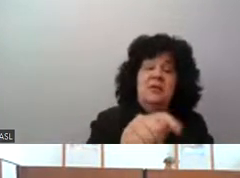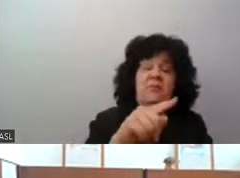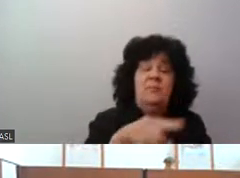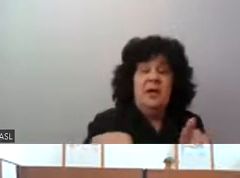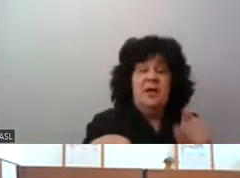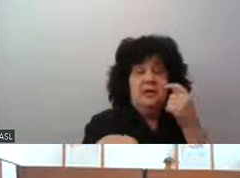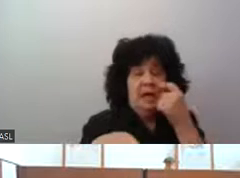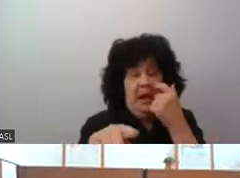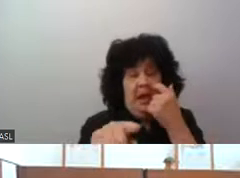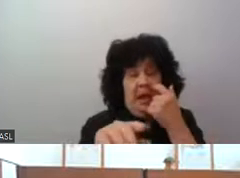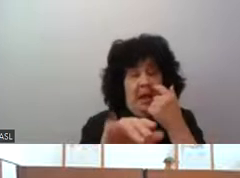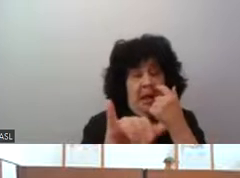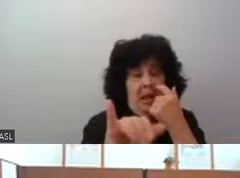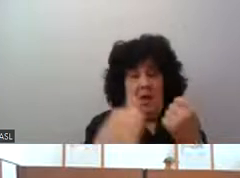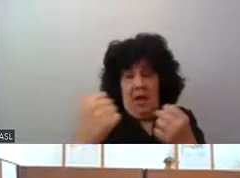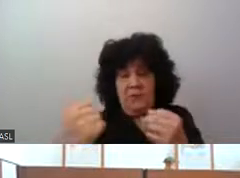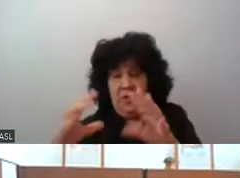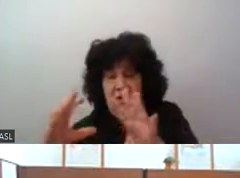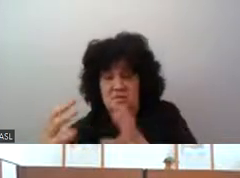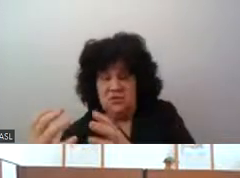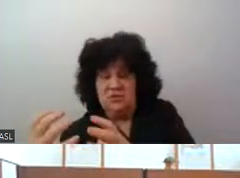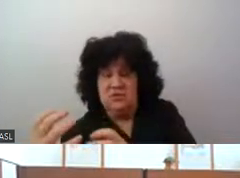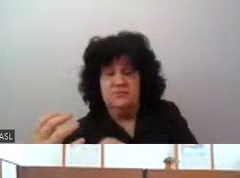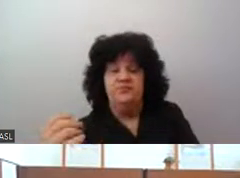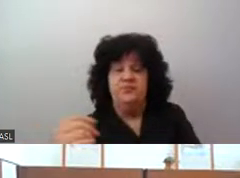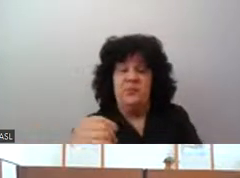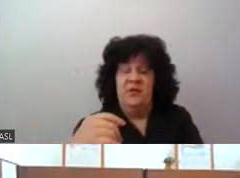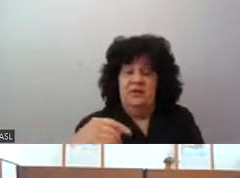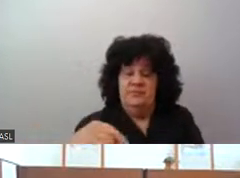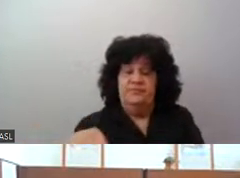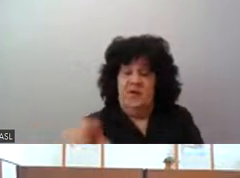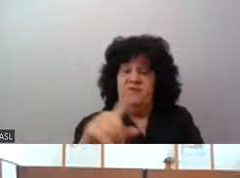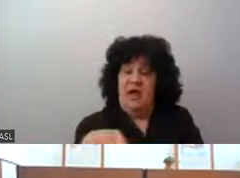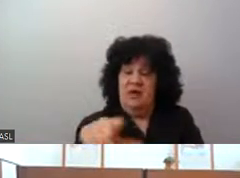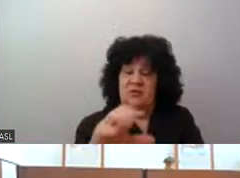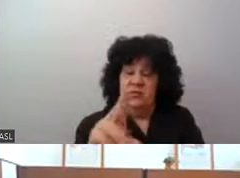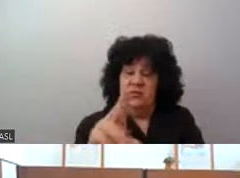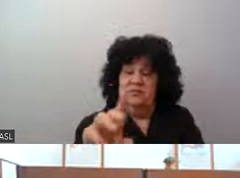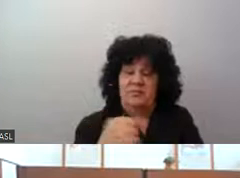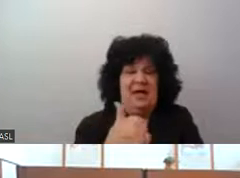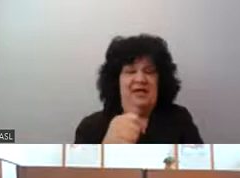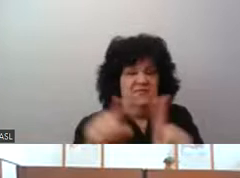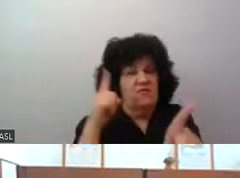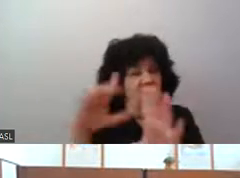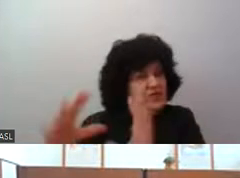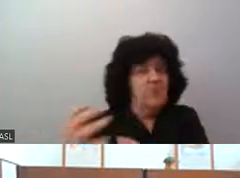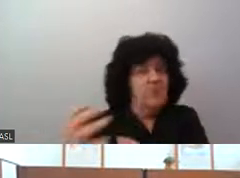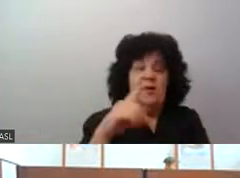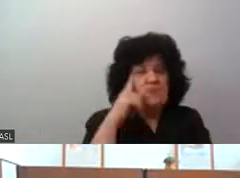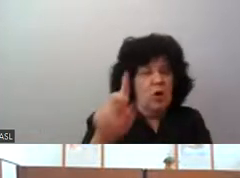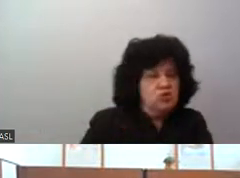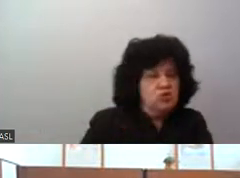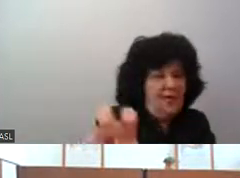travel less and we're going to create impediments to traveling, that would really make a big difference. But that's not something that the